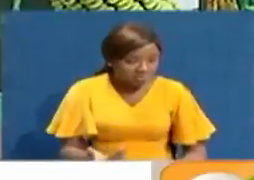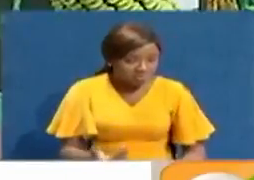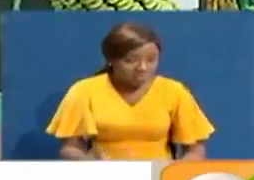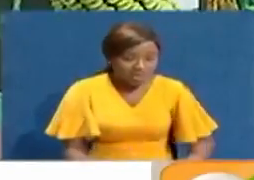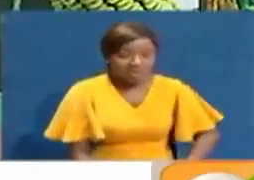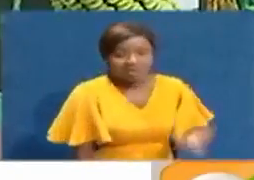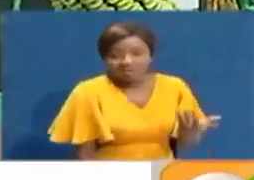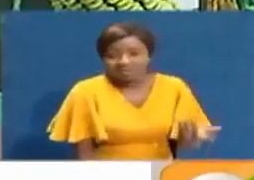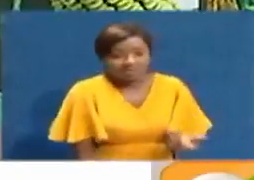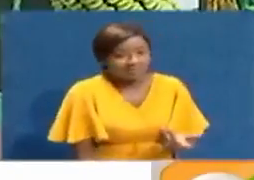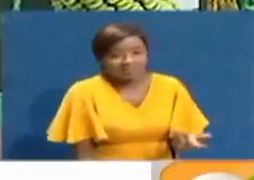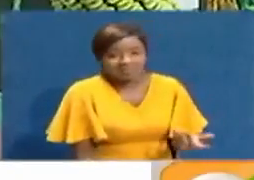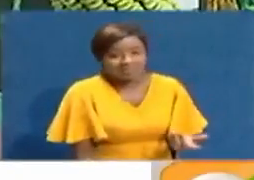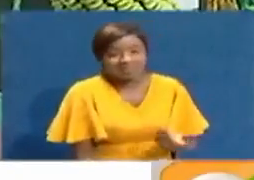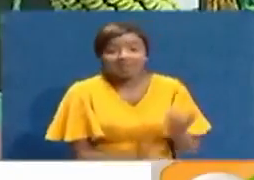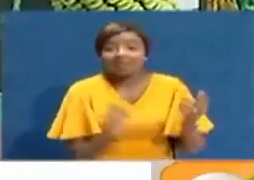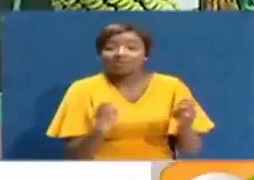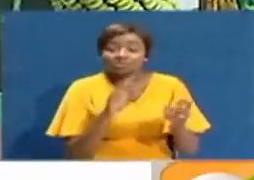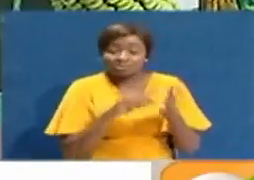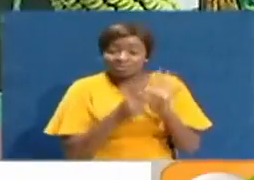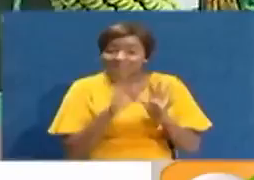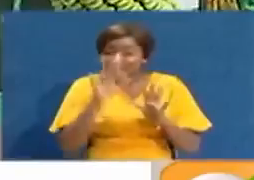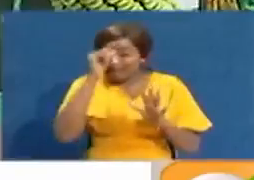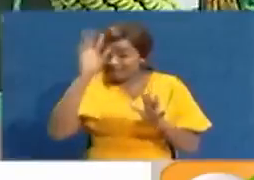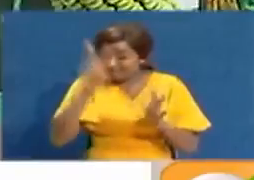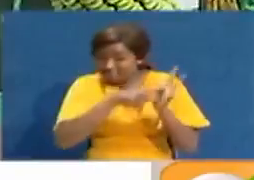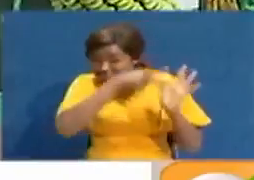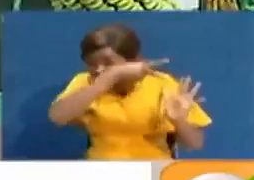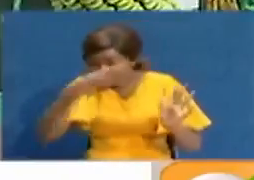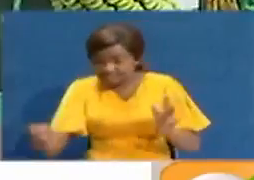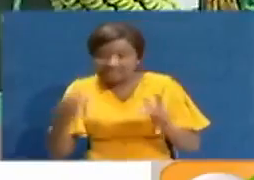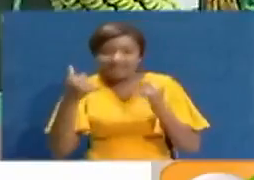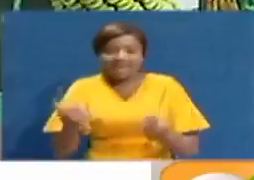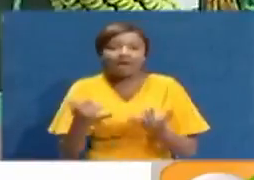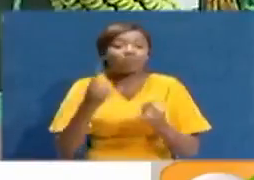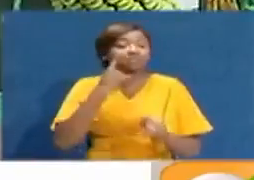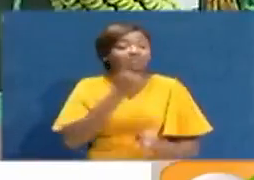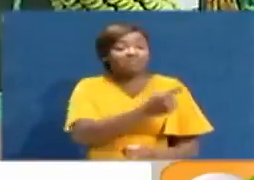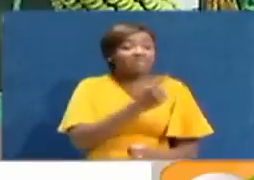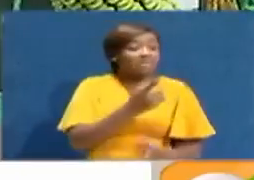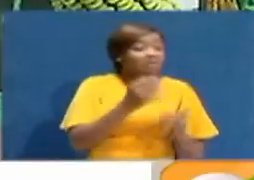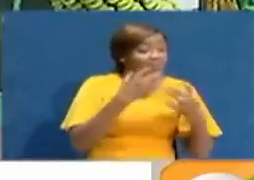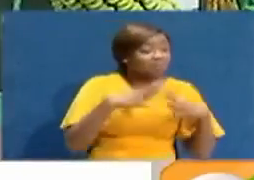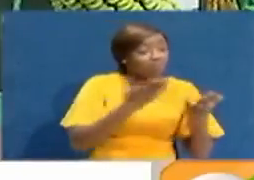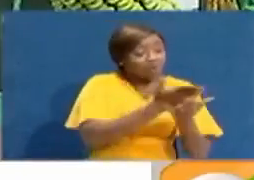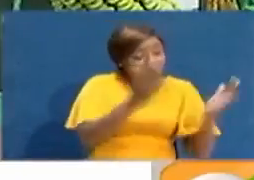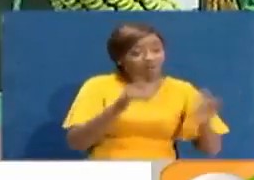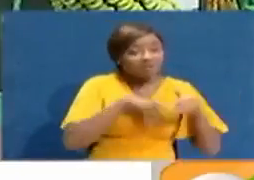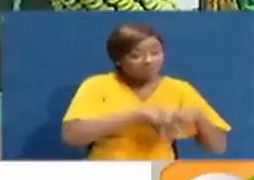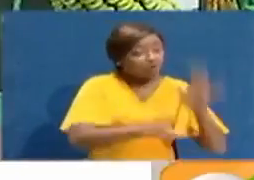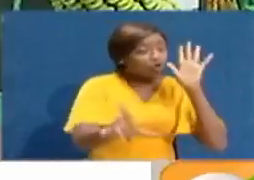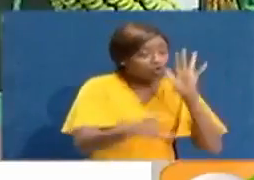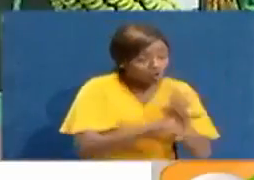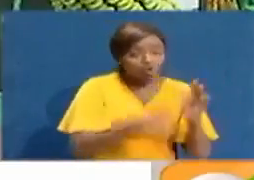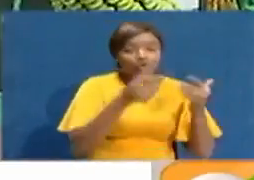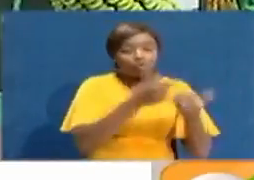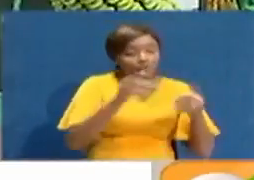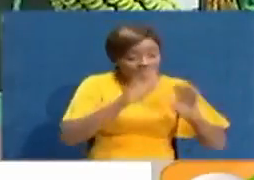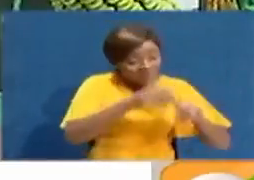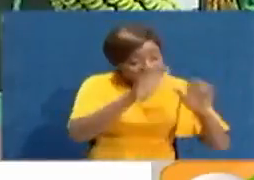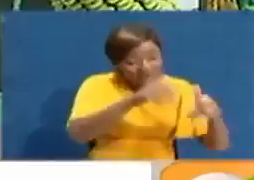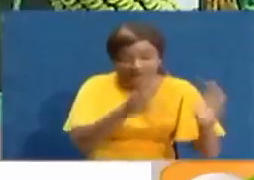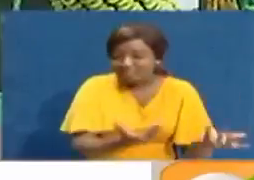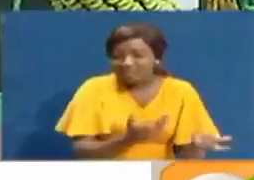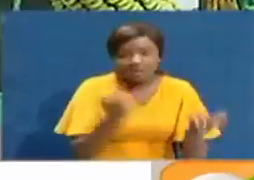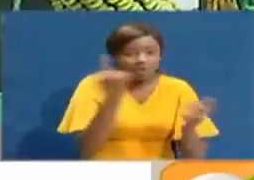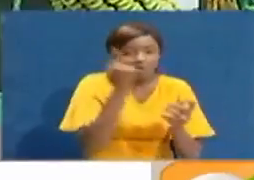too? That for its failure, the government is now criminalizing law-abiding farmers who are simply trying to fend